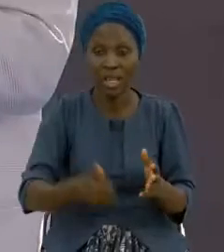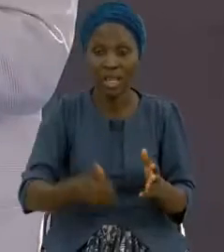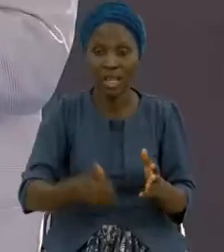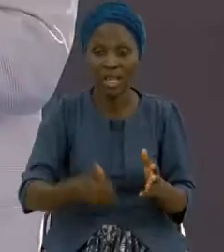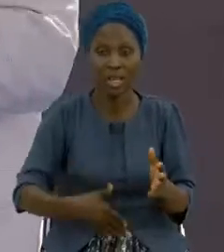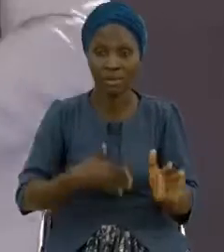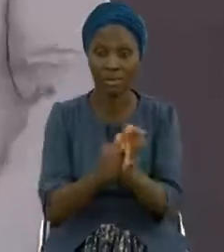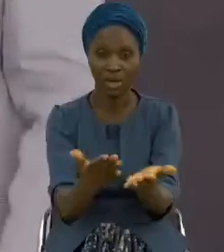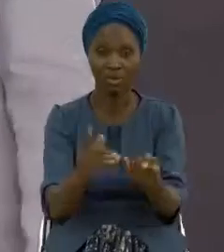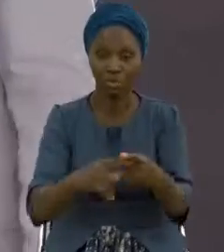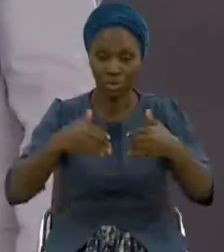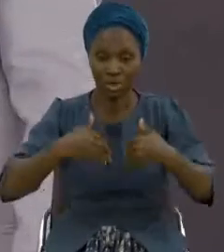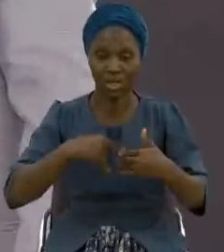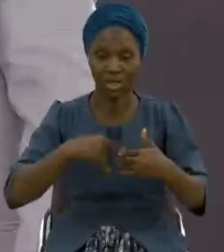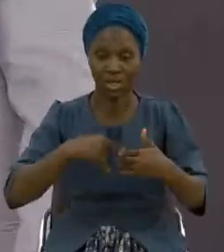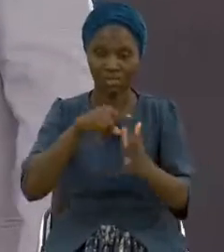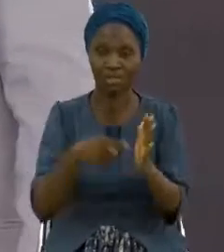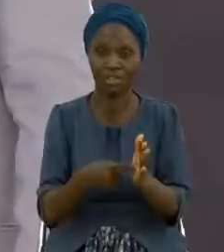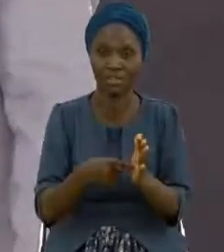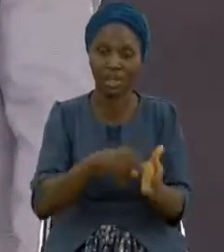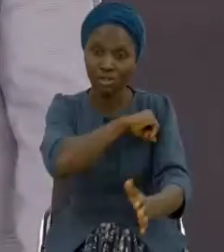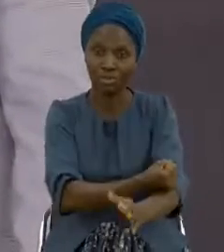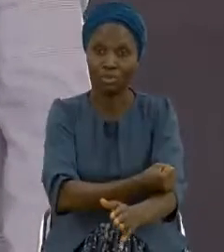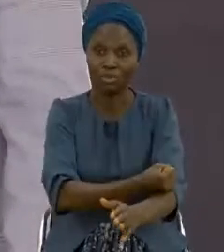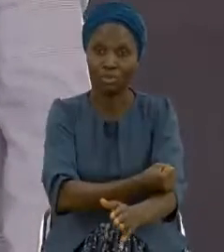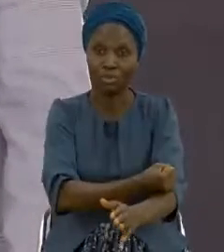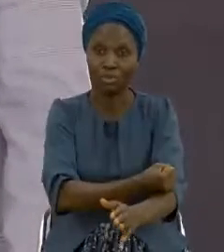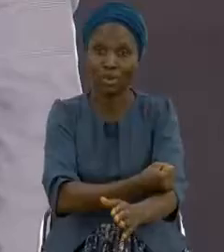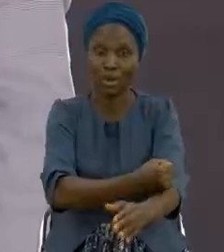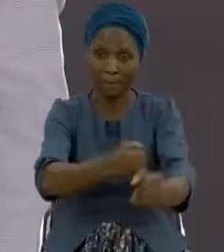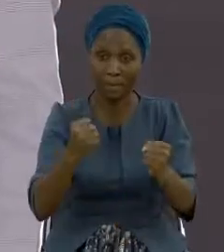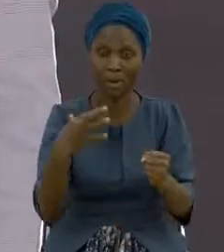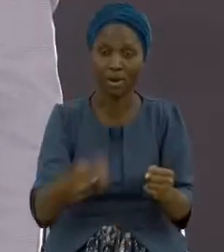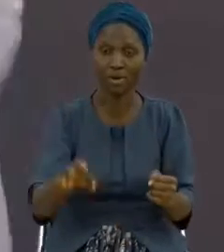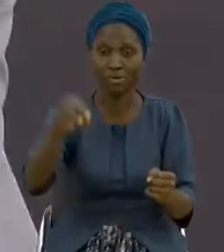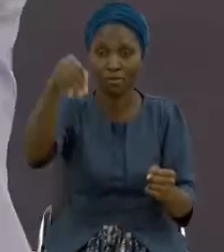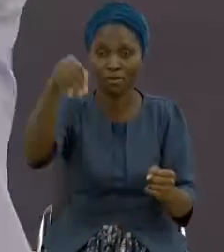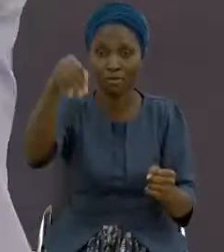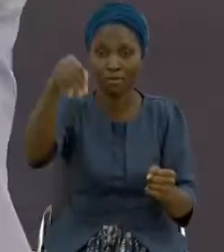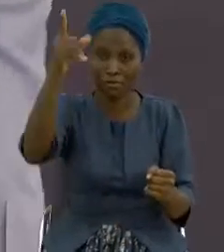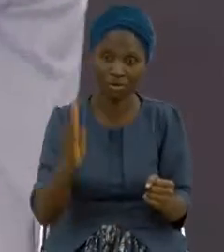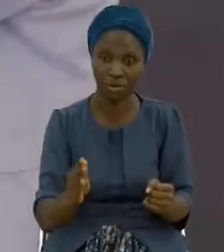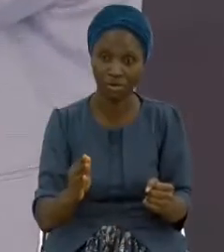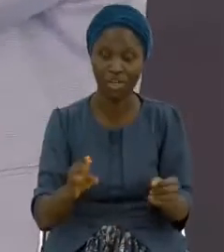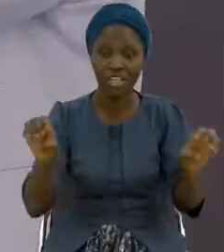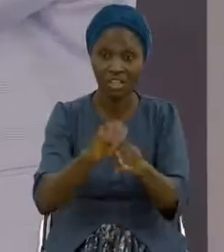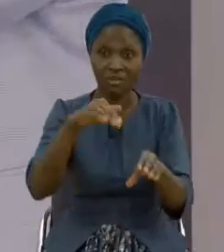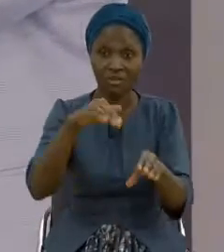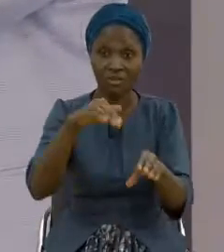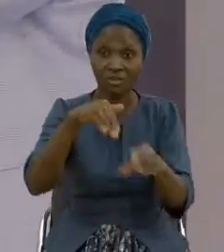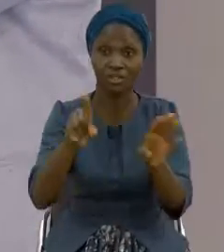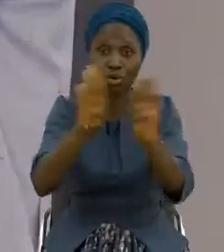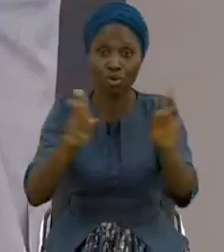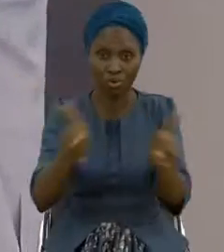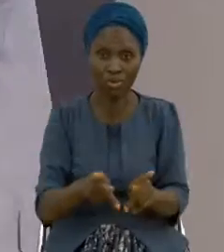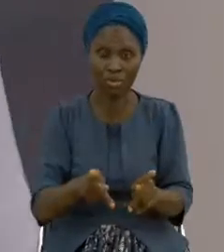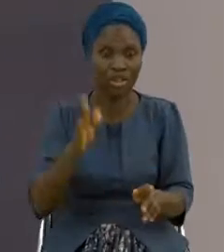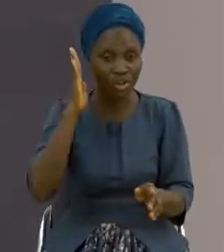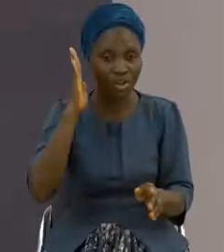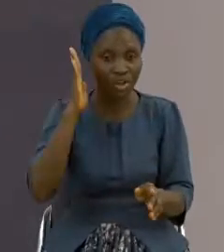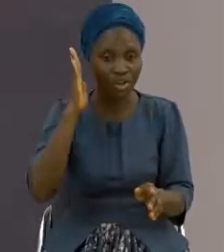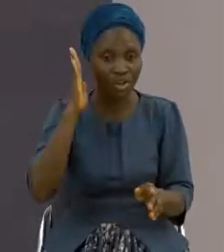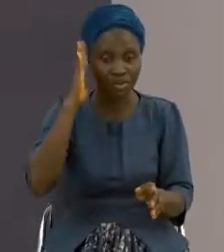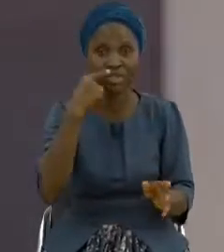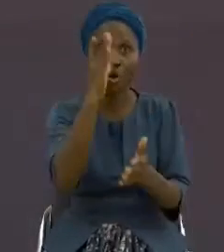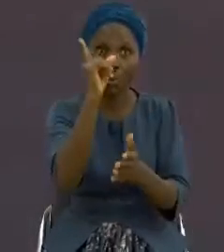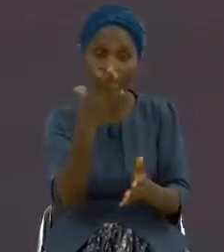even in the open, will say, one thing I desire, And that will I seek